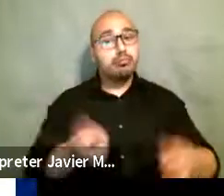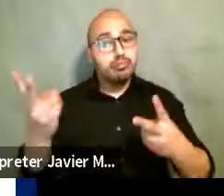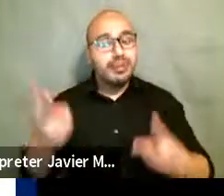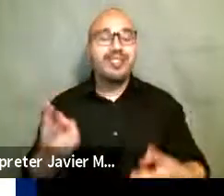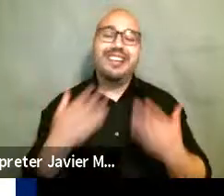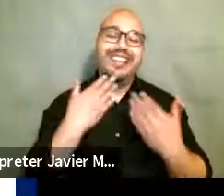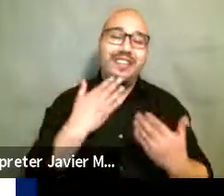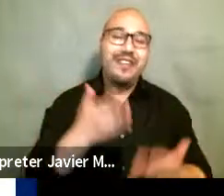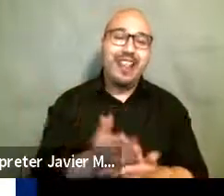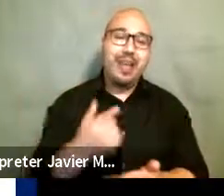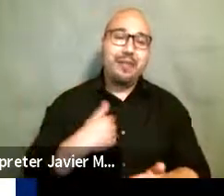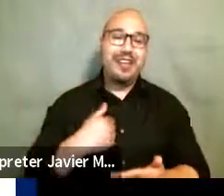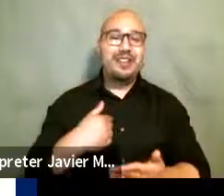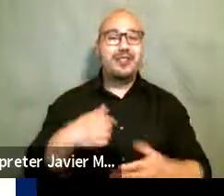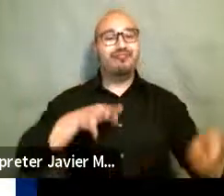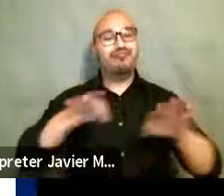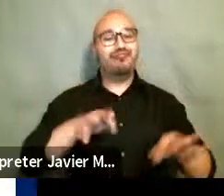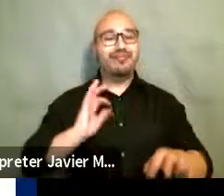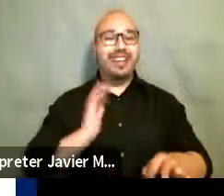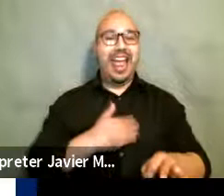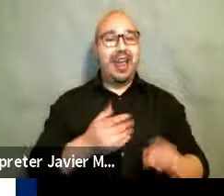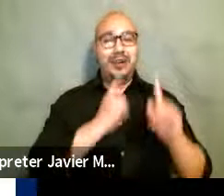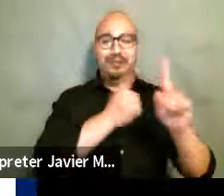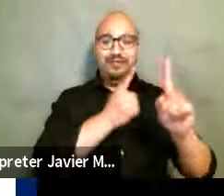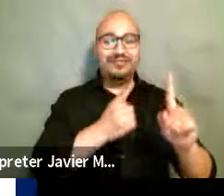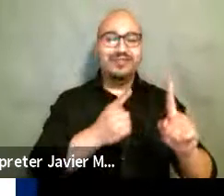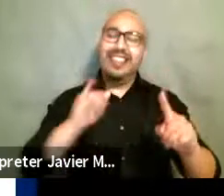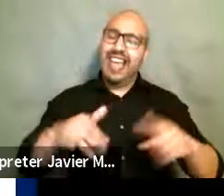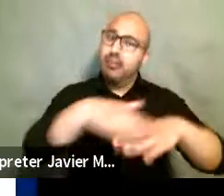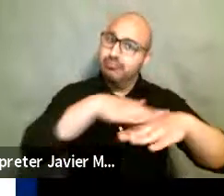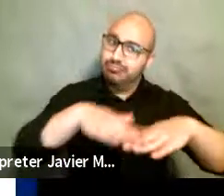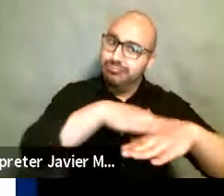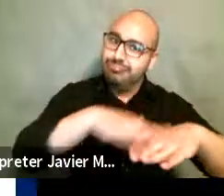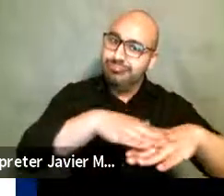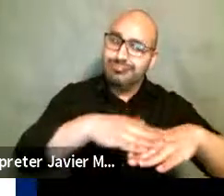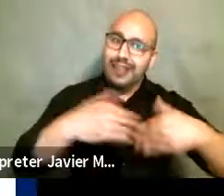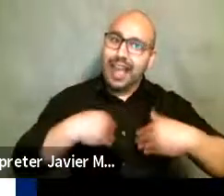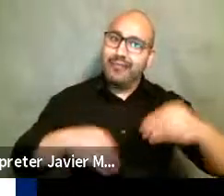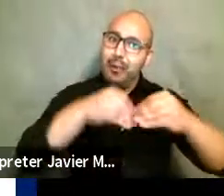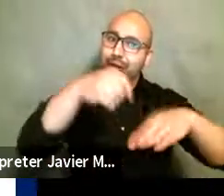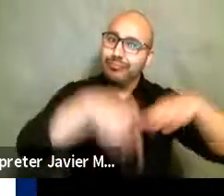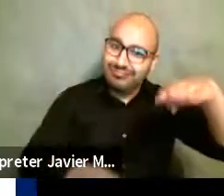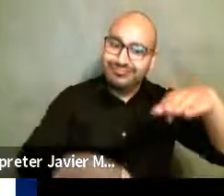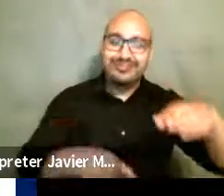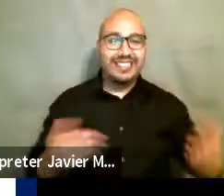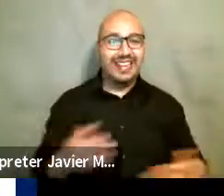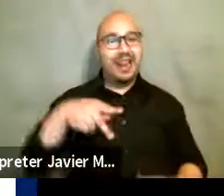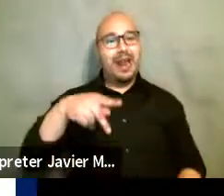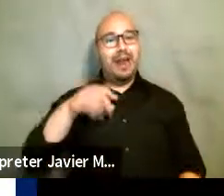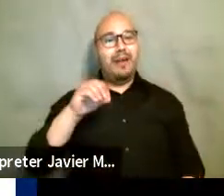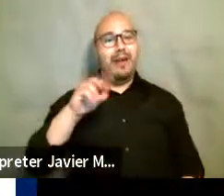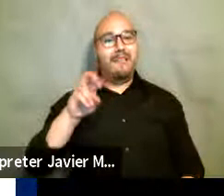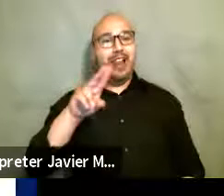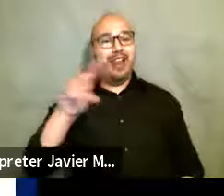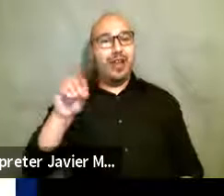to share a little bit about us. That's just the tip of the iceberg of what we do here at Poverello House. Along the same lines